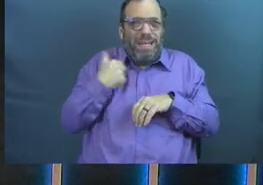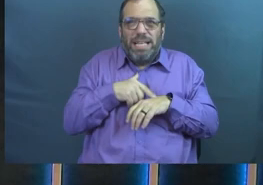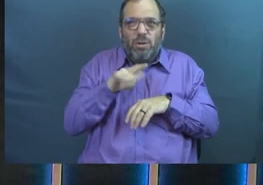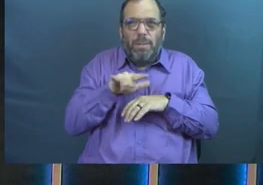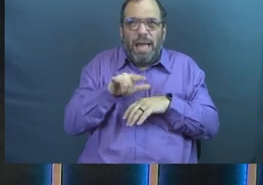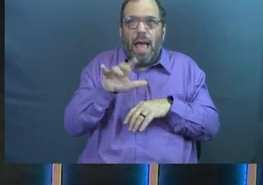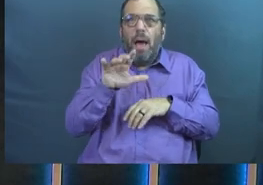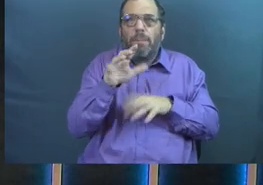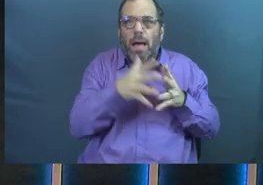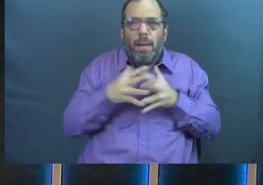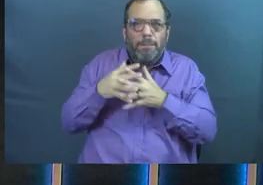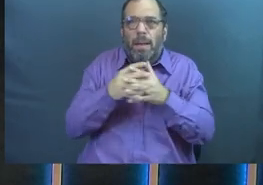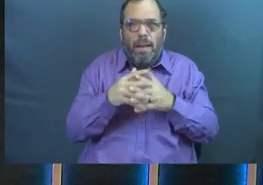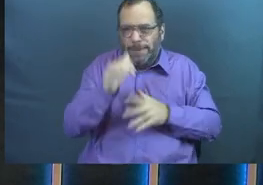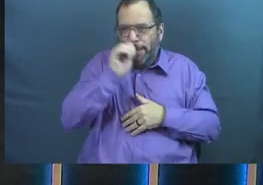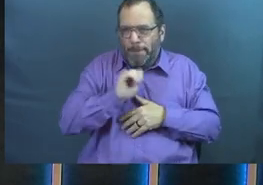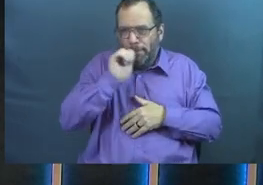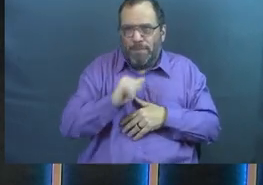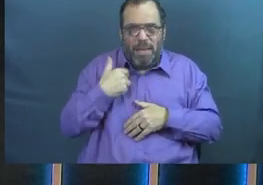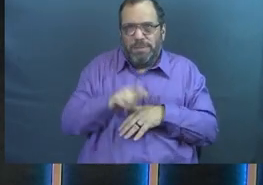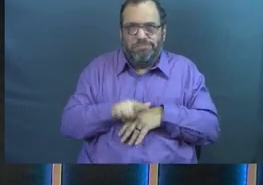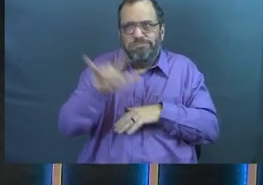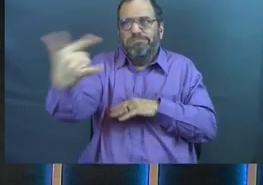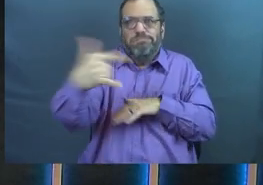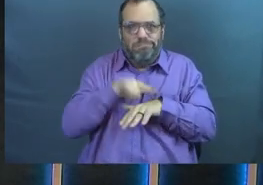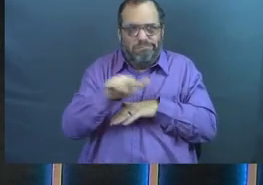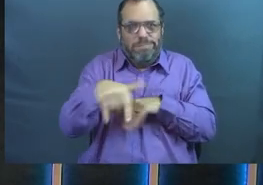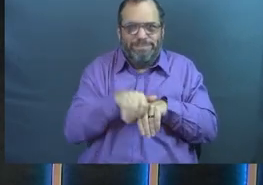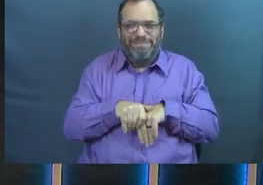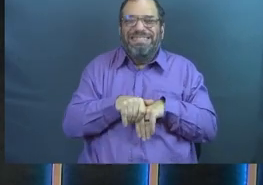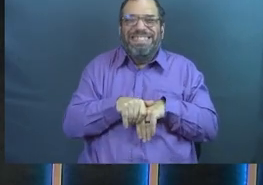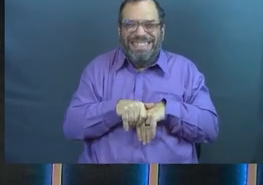us. But America just keeps putting up with it. We just go.